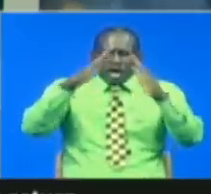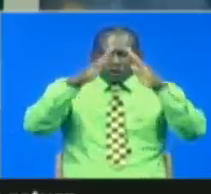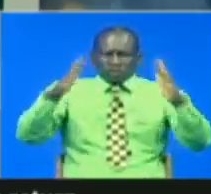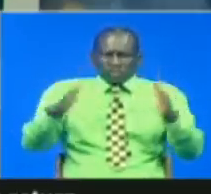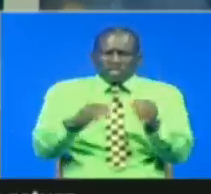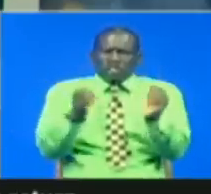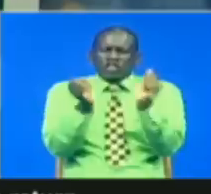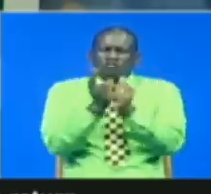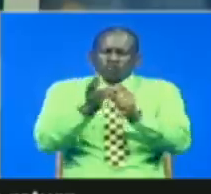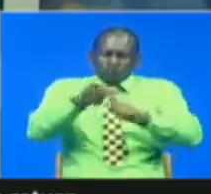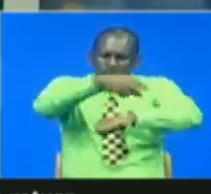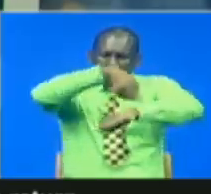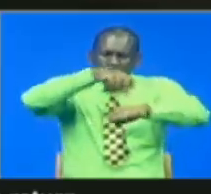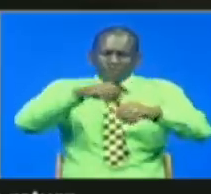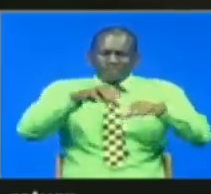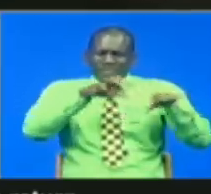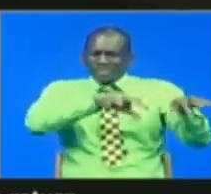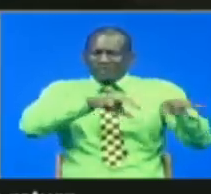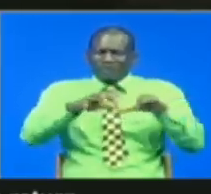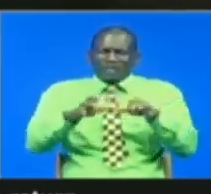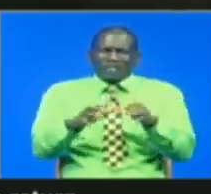to NTV's Brenda Wanga.